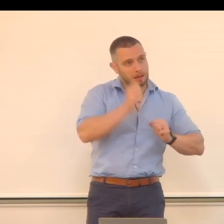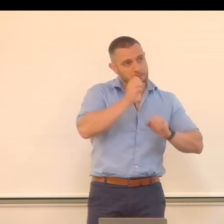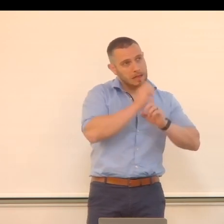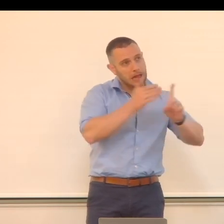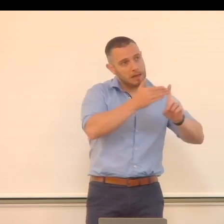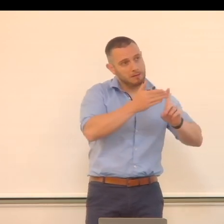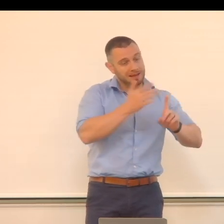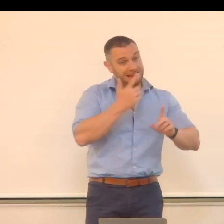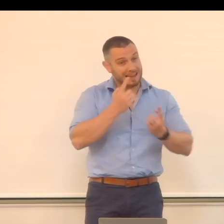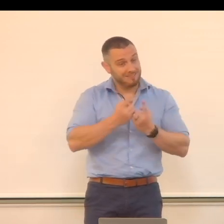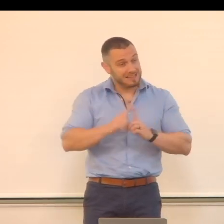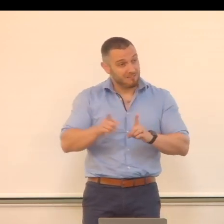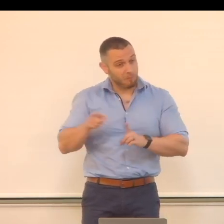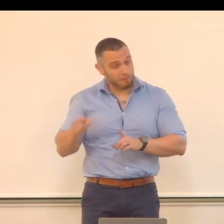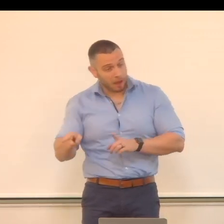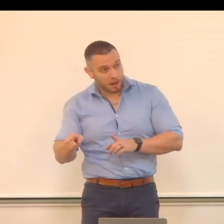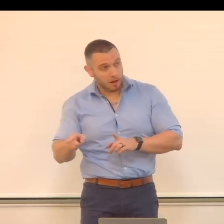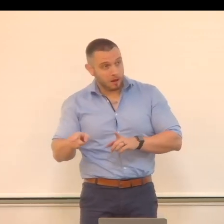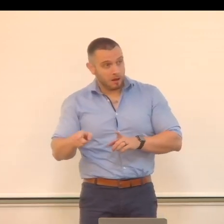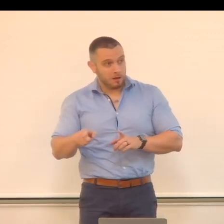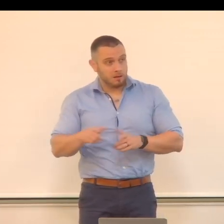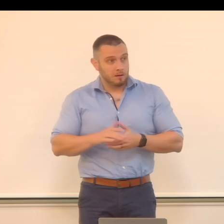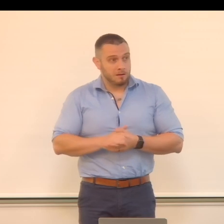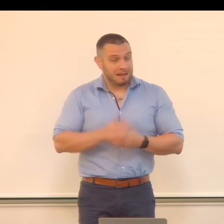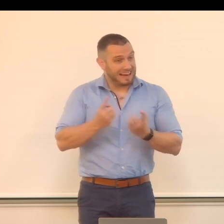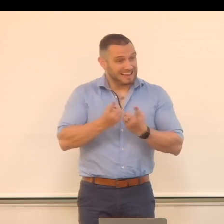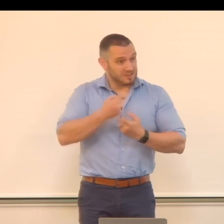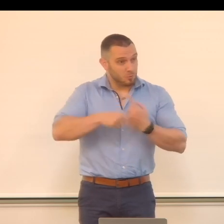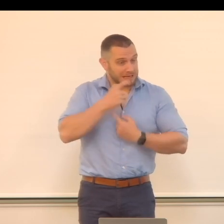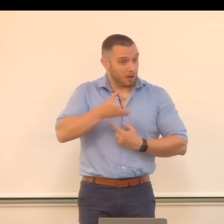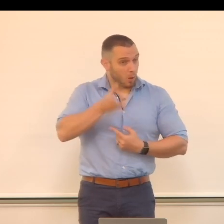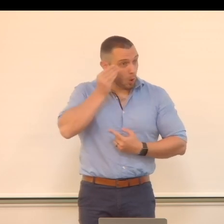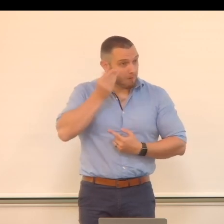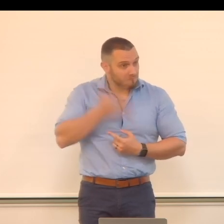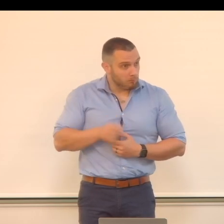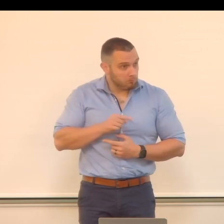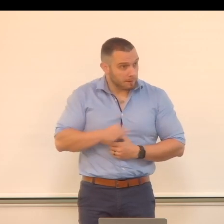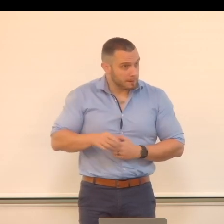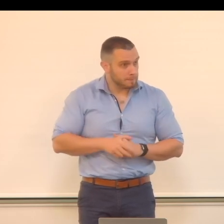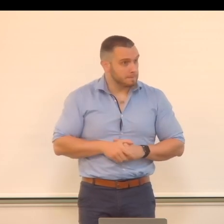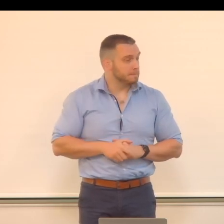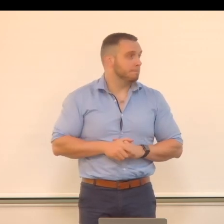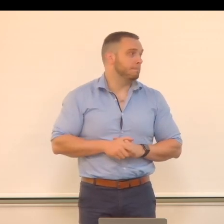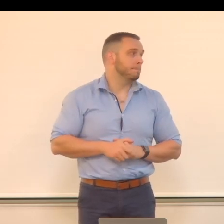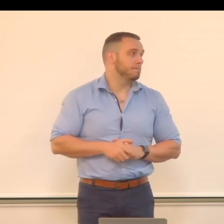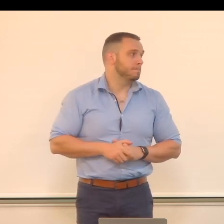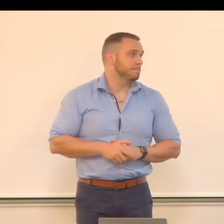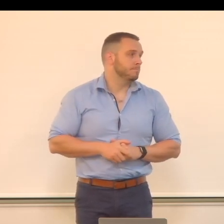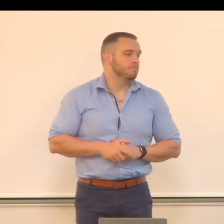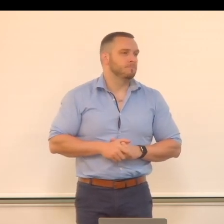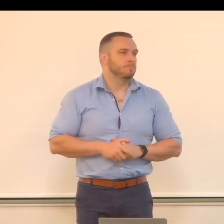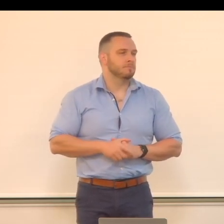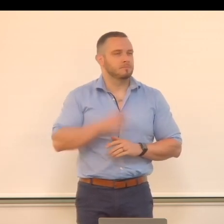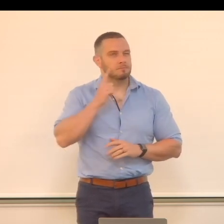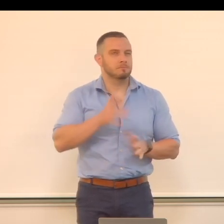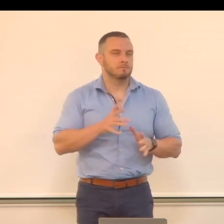is there something we can learn as amateur analogues from the way the space agencies run their missions? I think I caught part of that. I